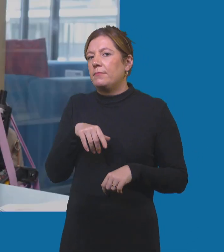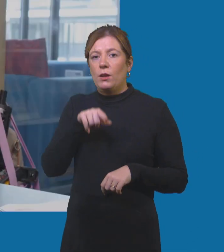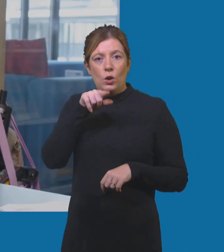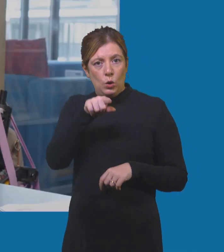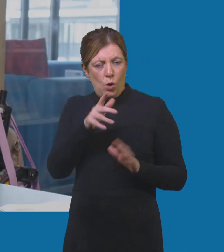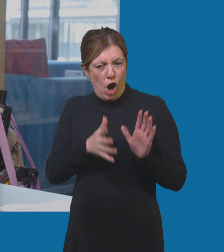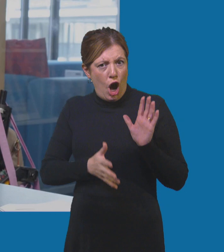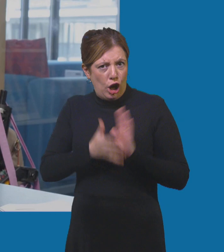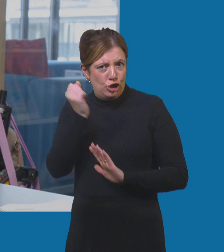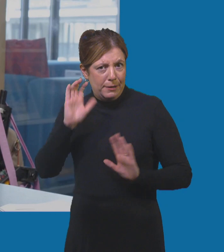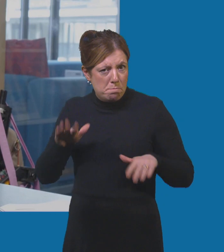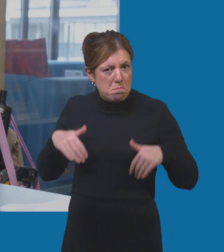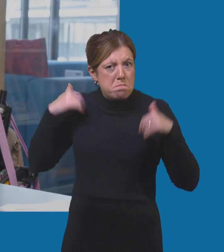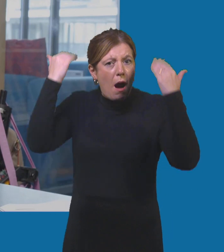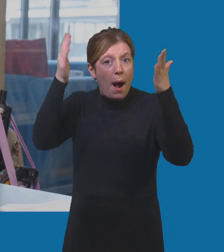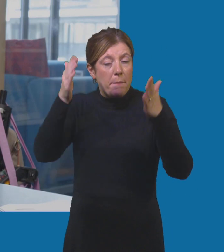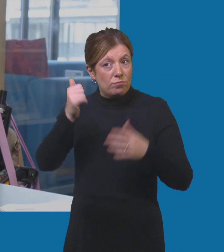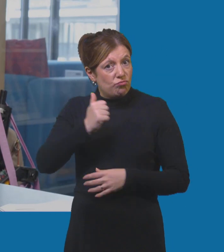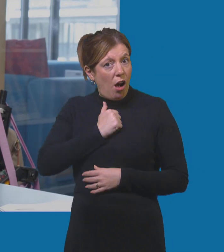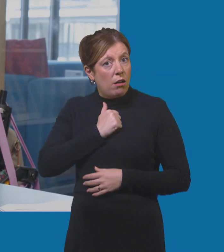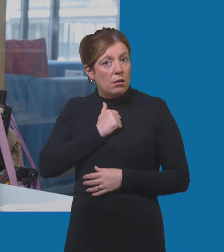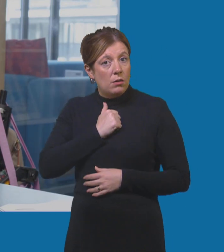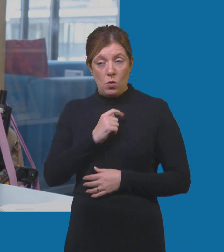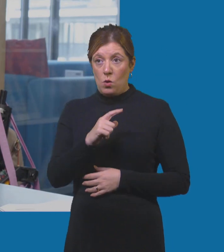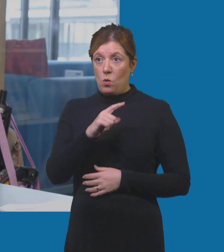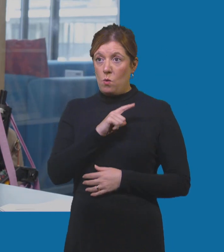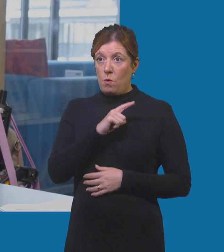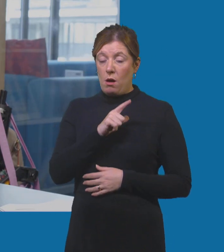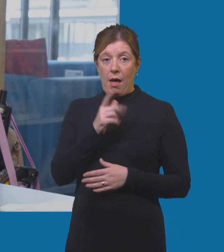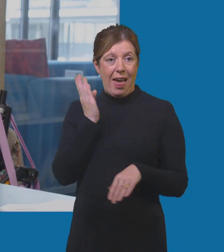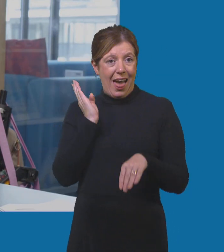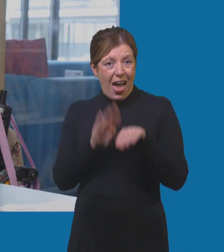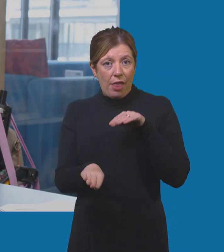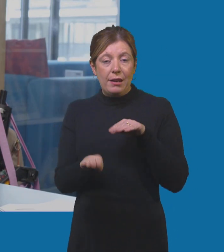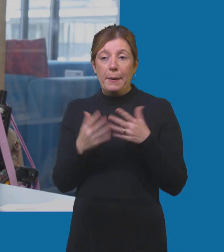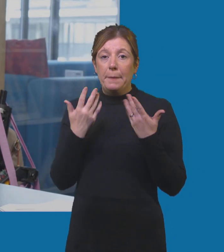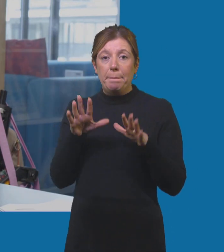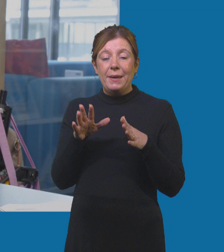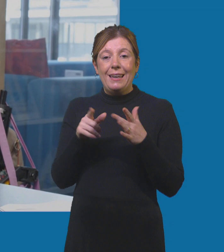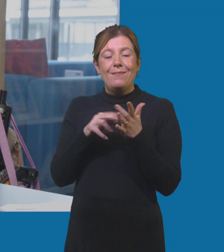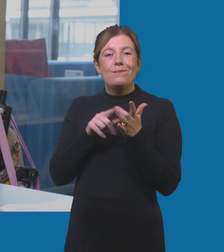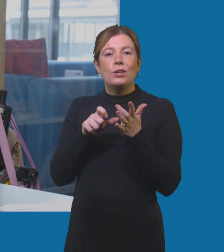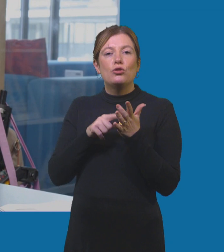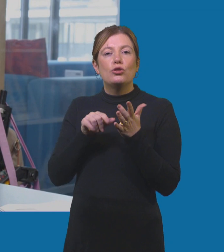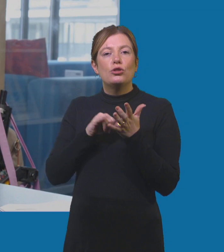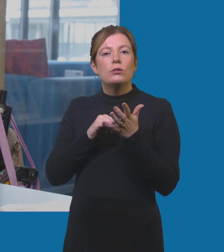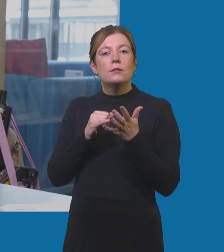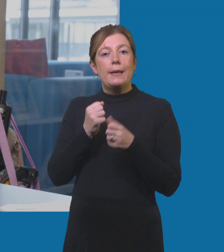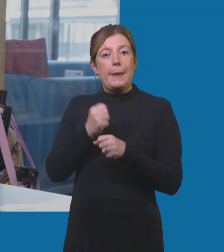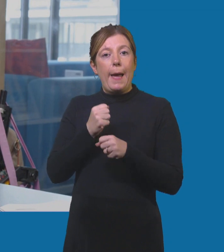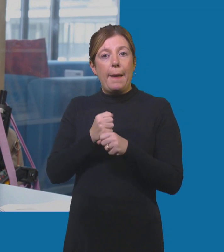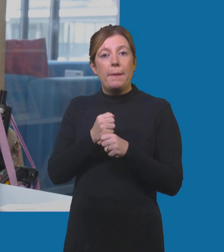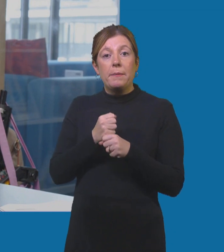overachiever. Is that correct? Because you are, of course, an amazing athlete, and you won gold at the Invictus Games, and you are a